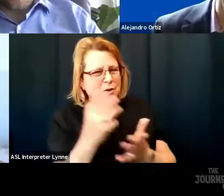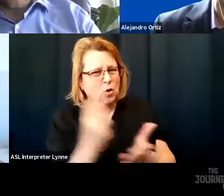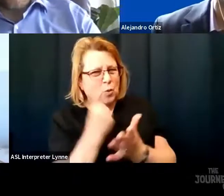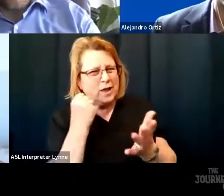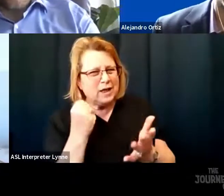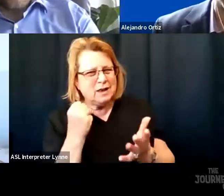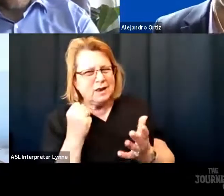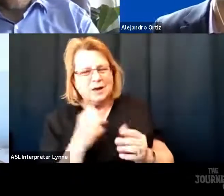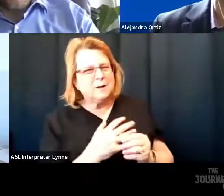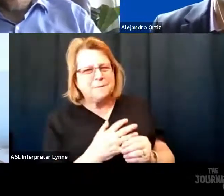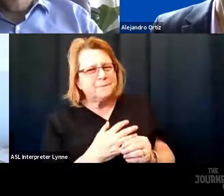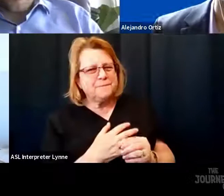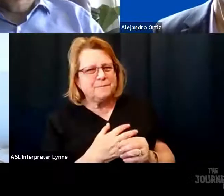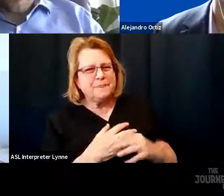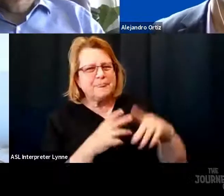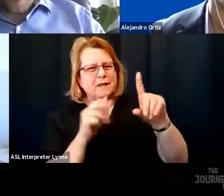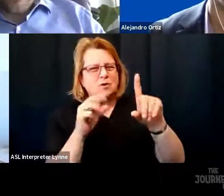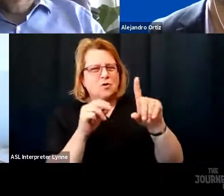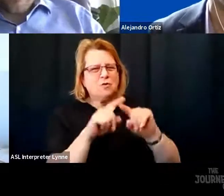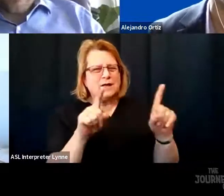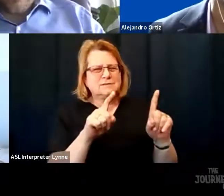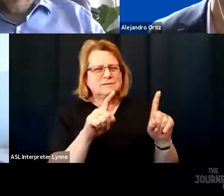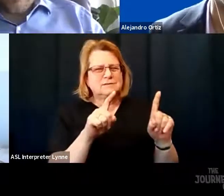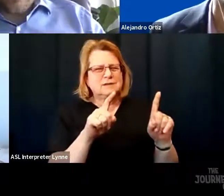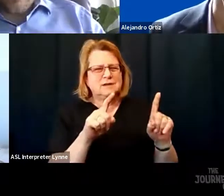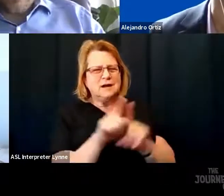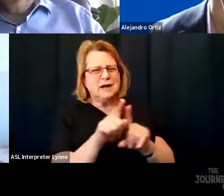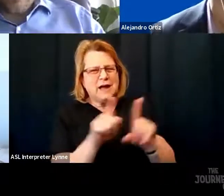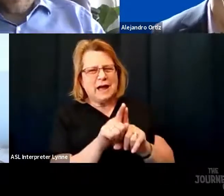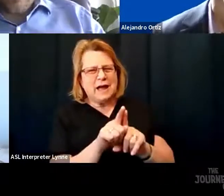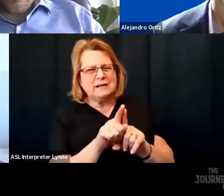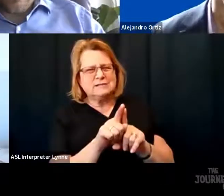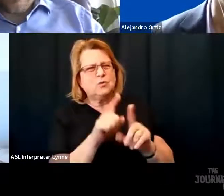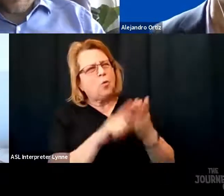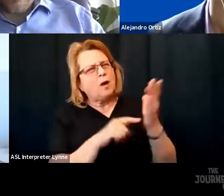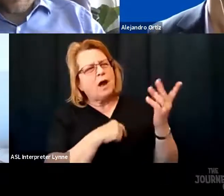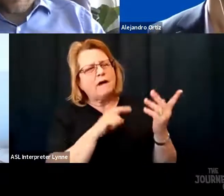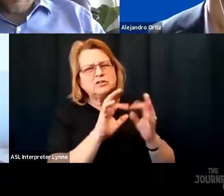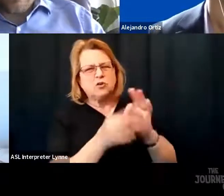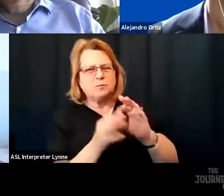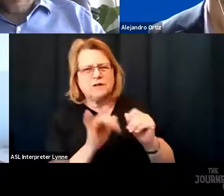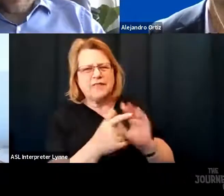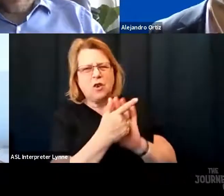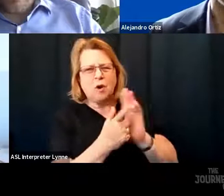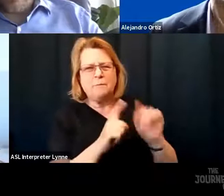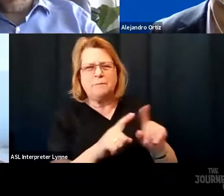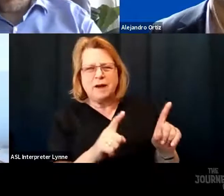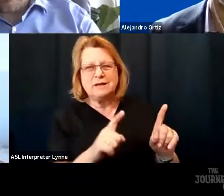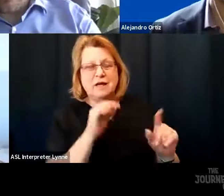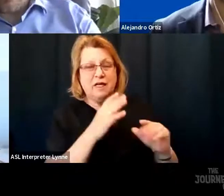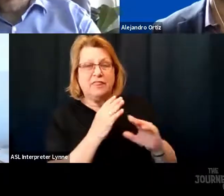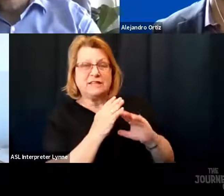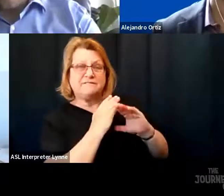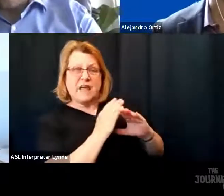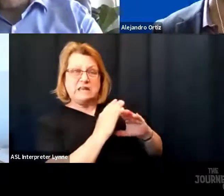law, as I understand it, under, you know, as the courts have interpreted that law. But rather, the defendant has